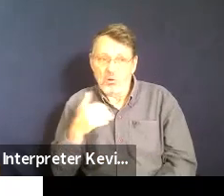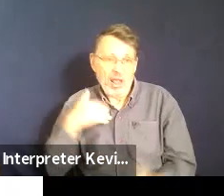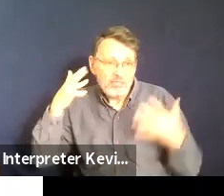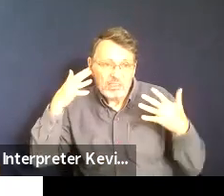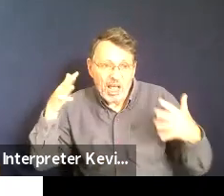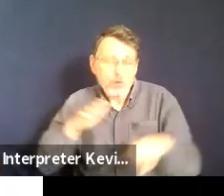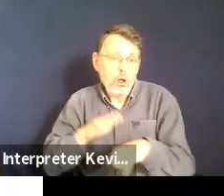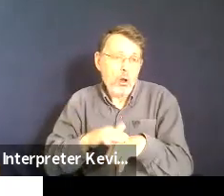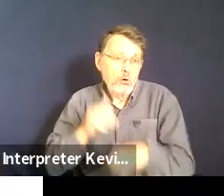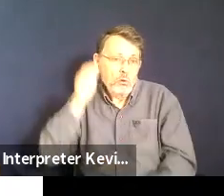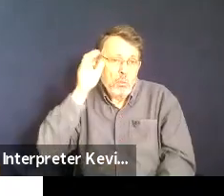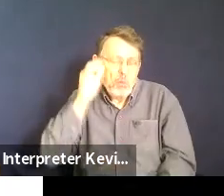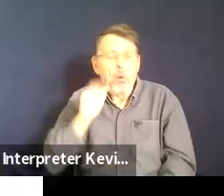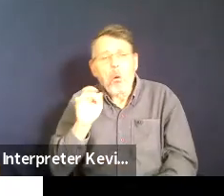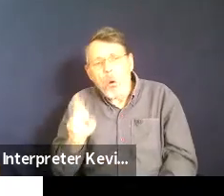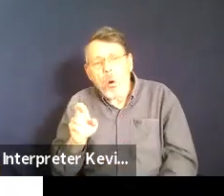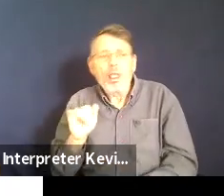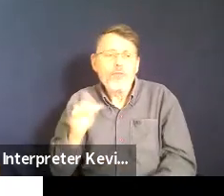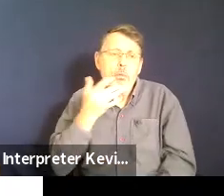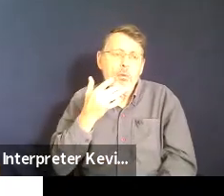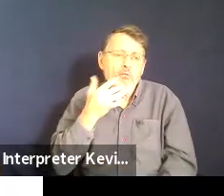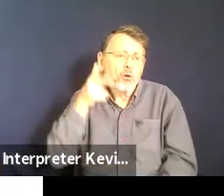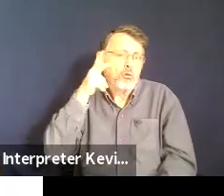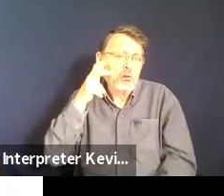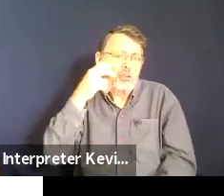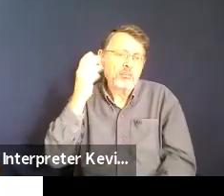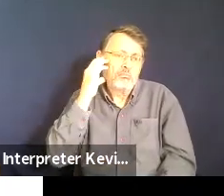to listen by phone, you can dial